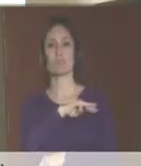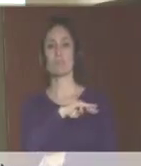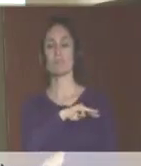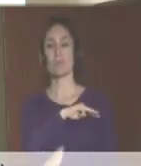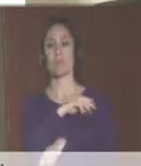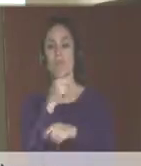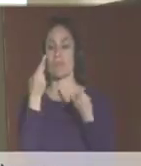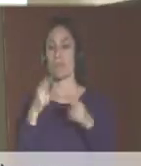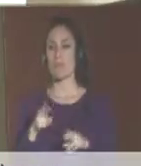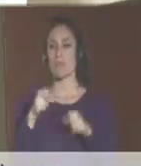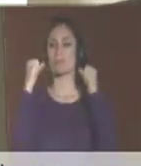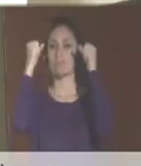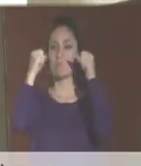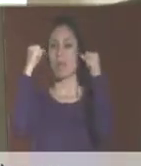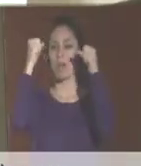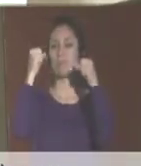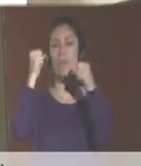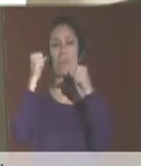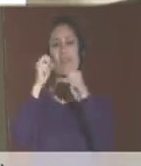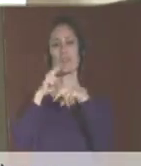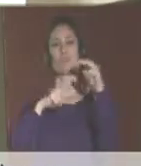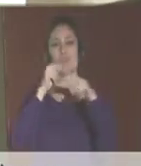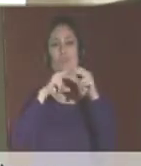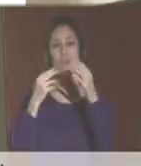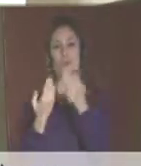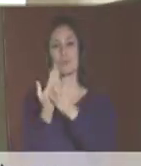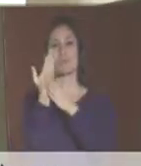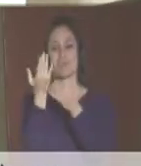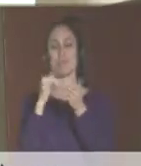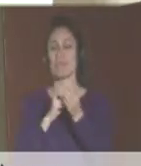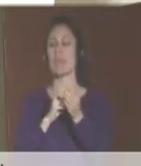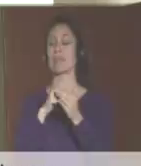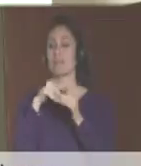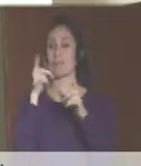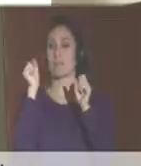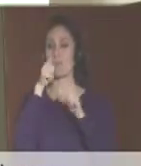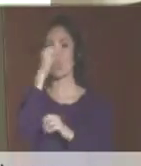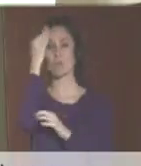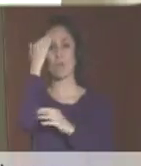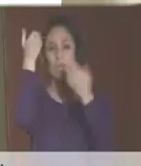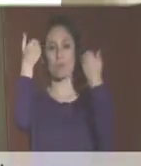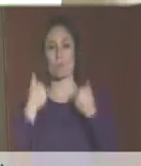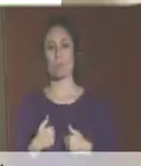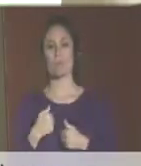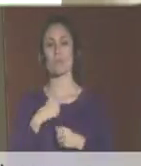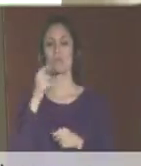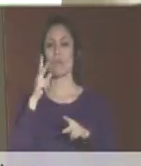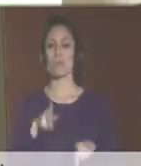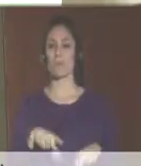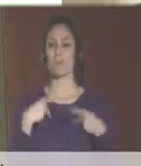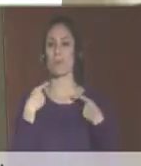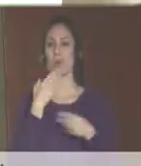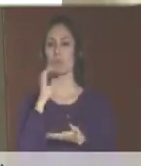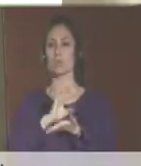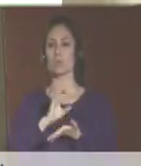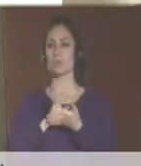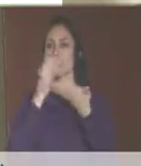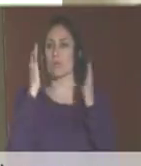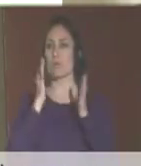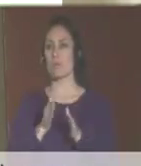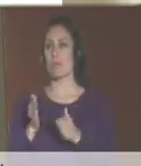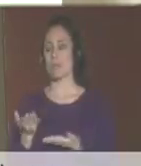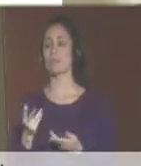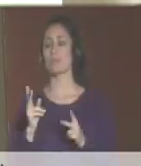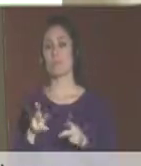place given in this meeting to local governments and this campaign of resilient cities, because we all know that mankind lives